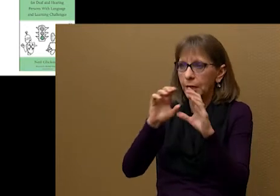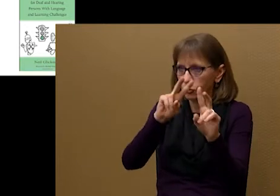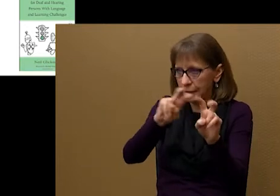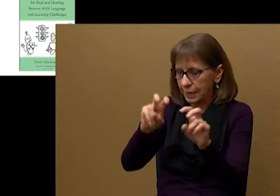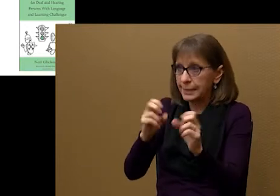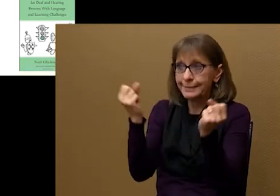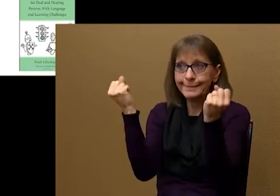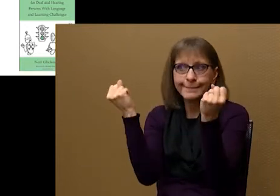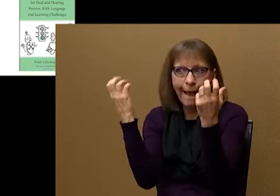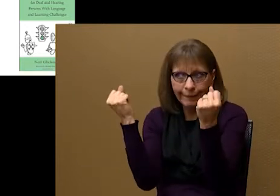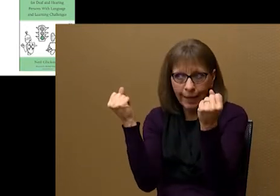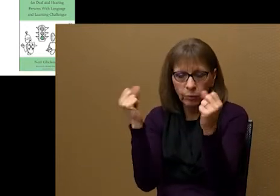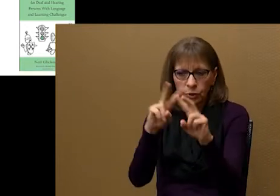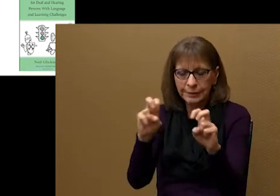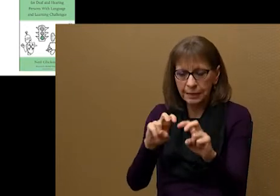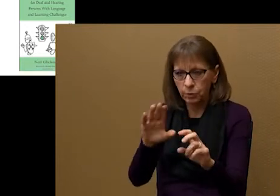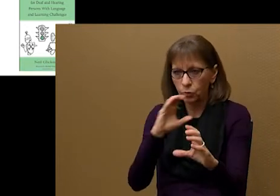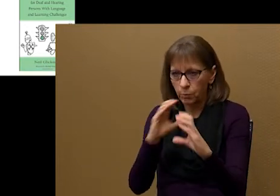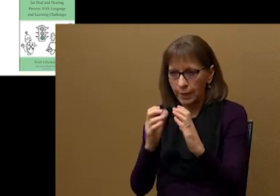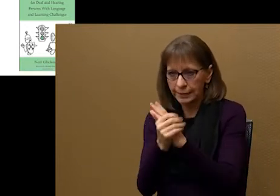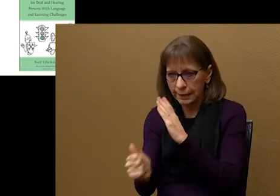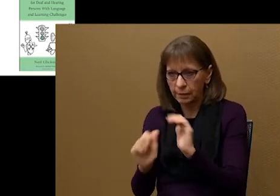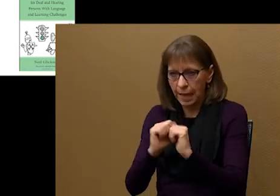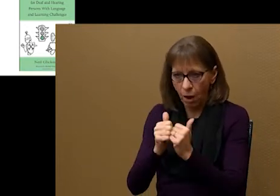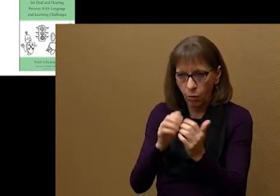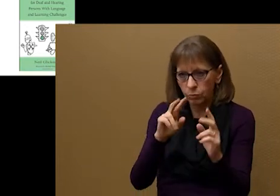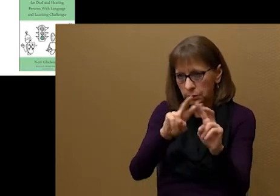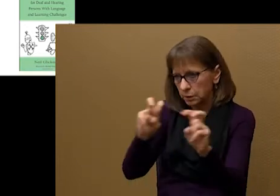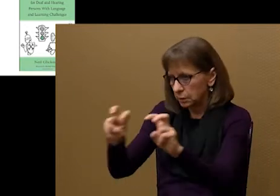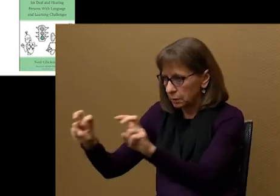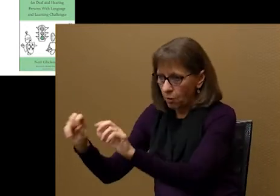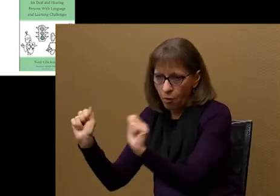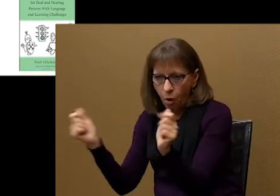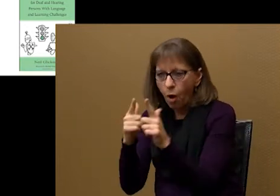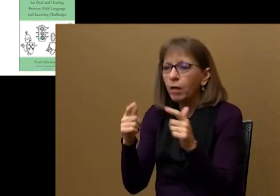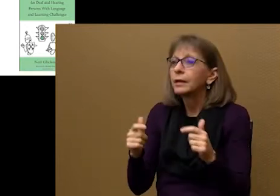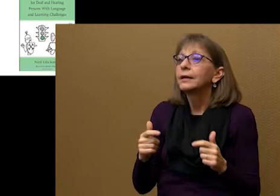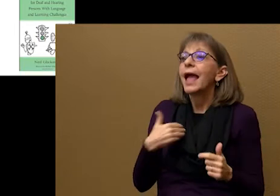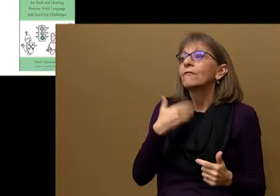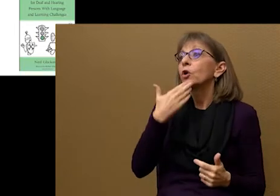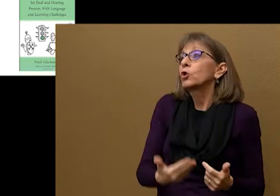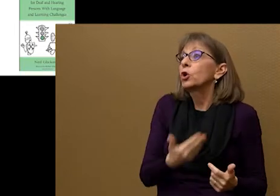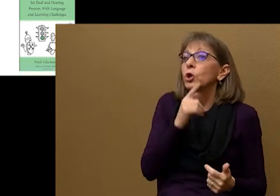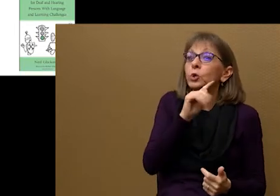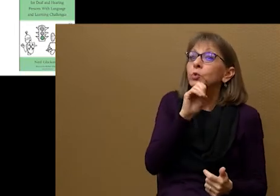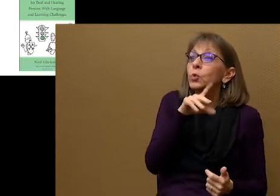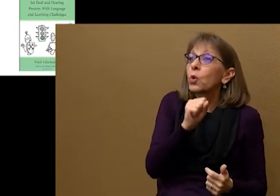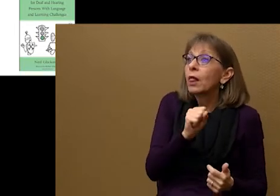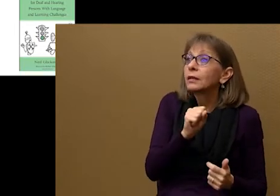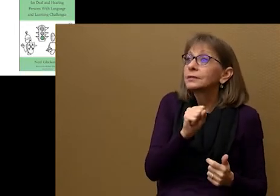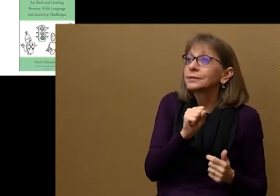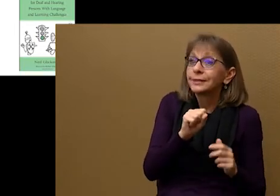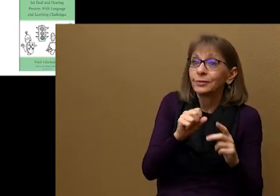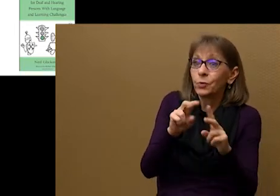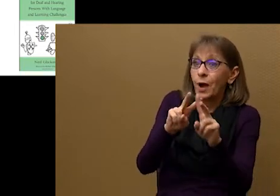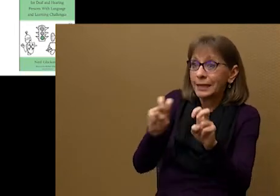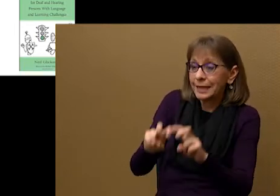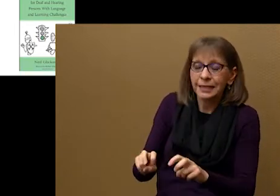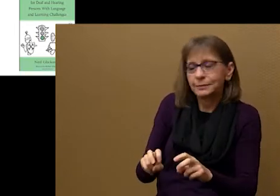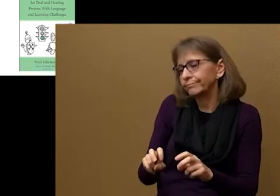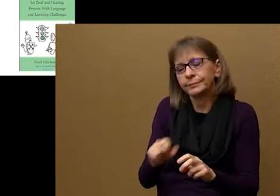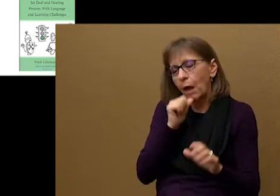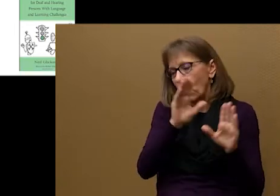them. These were sign language assessments of their communication skills in sign. We didn't have great tools. They weren't